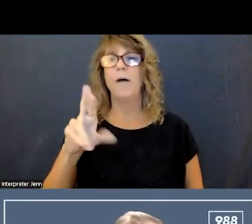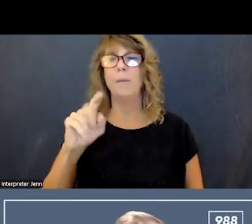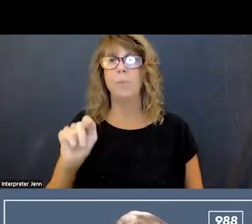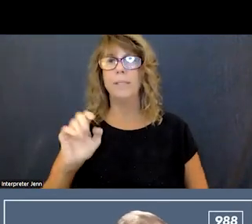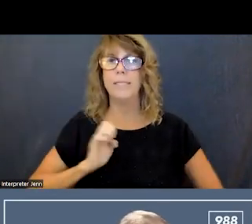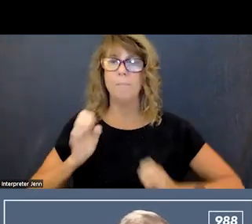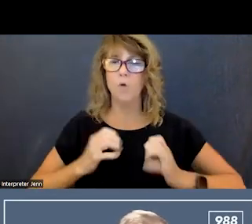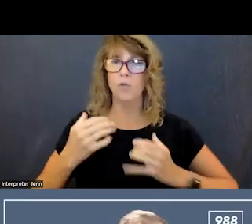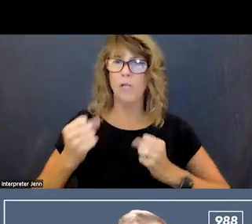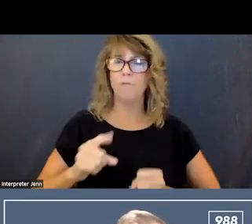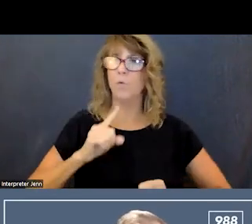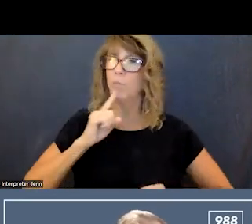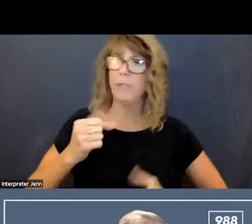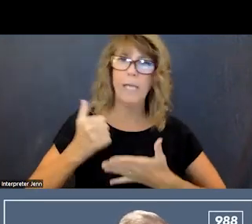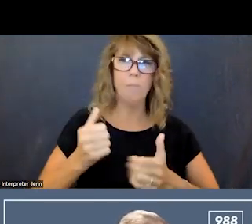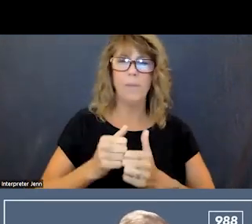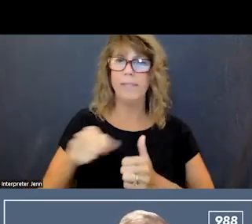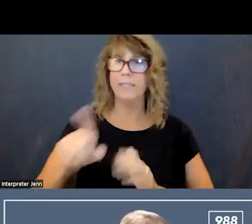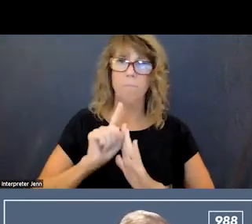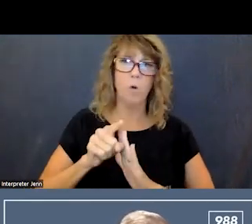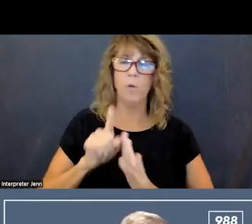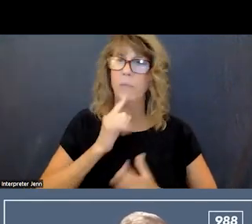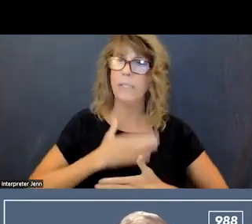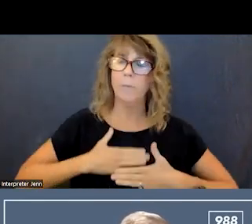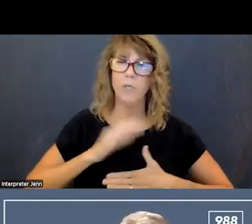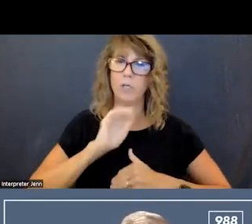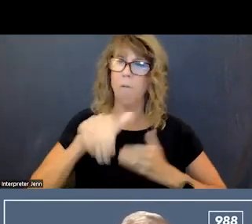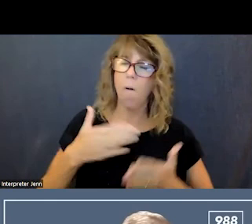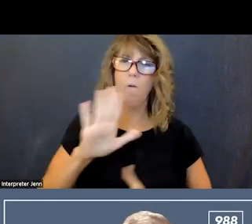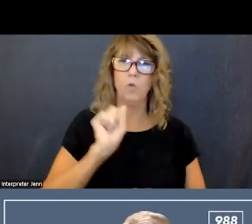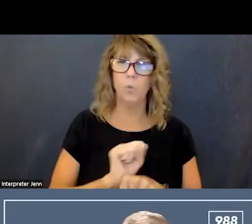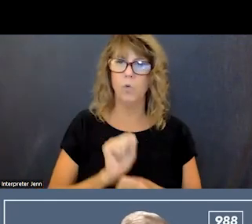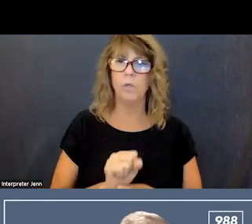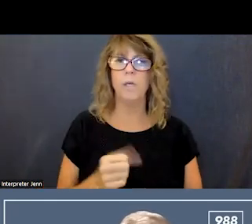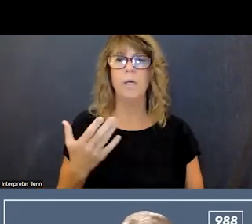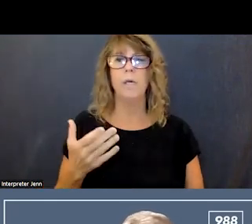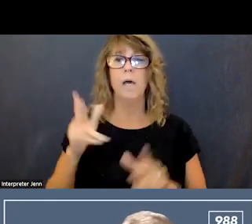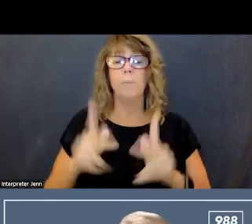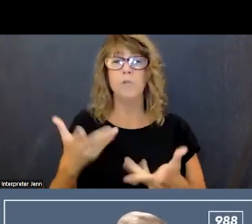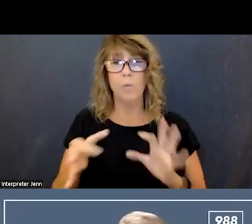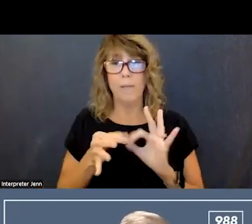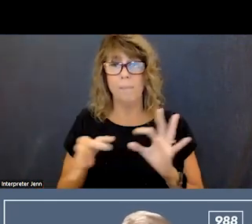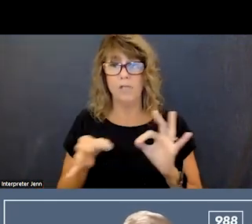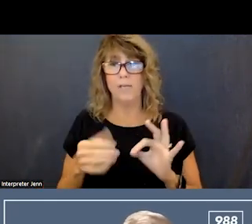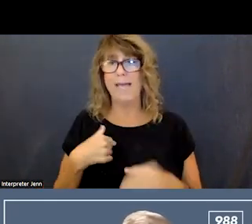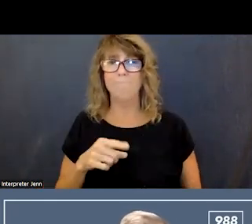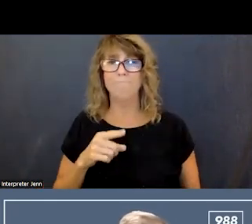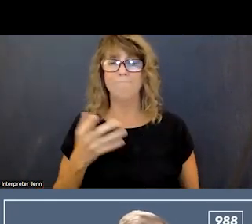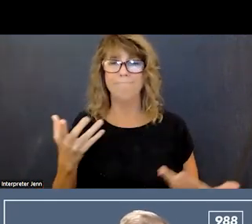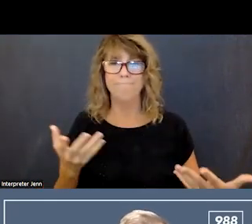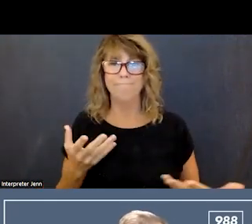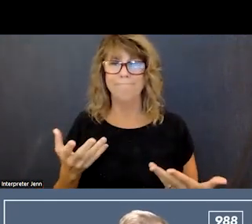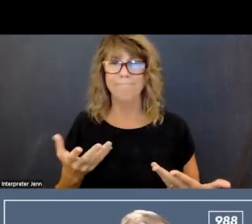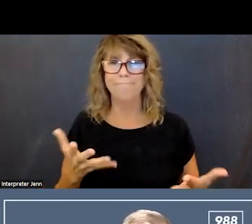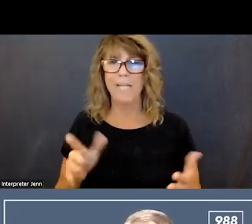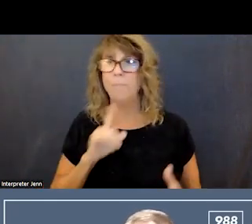this transformative moment. Extremely appreciative of all your work. As somebody mentioned, you know, there's been, and I'm sure it's